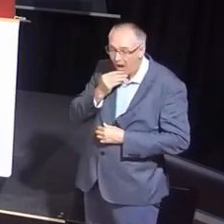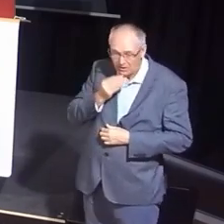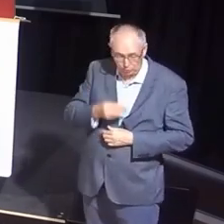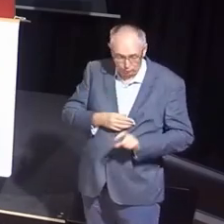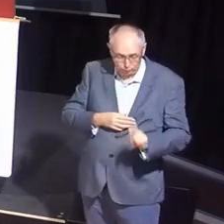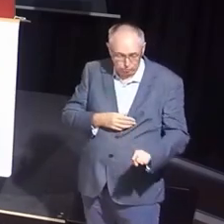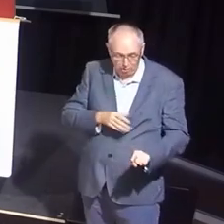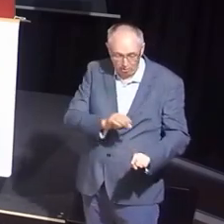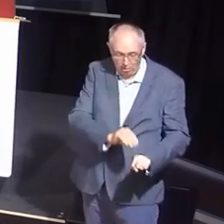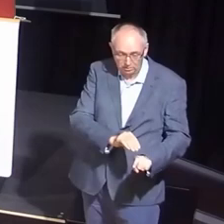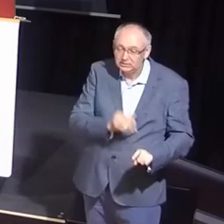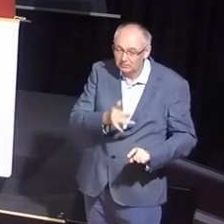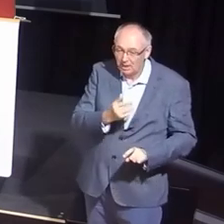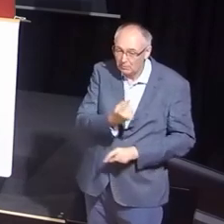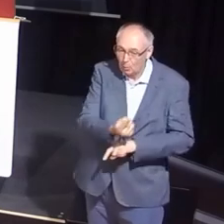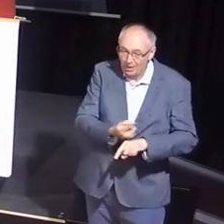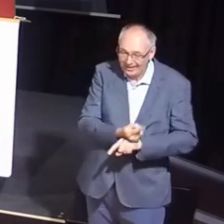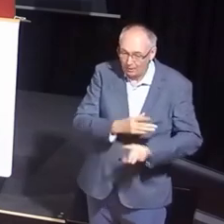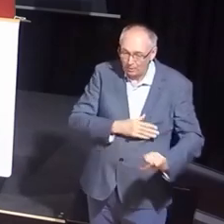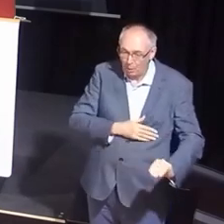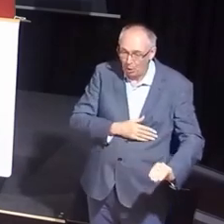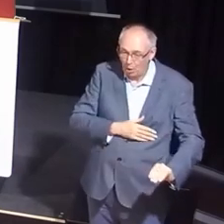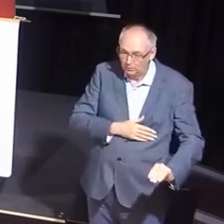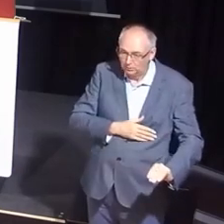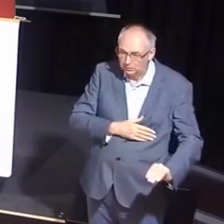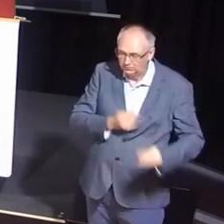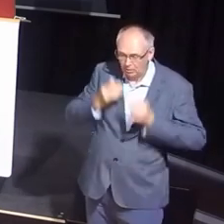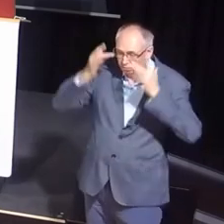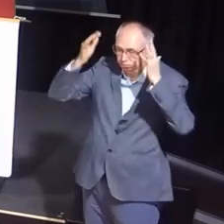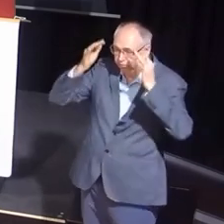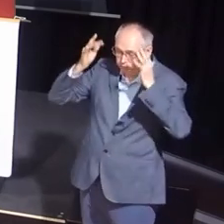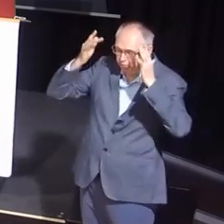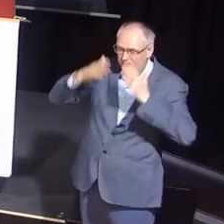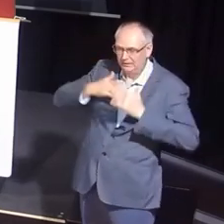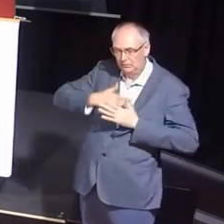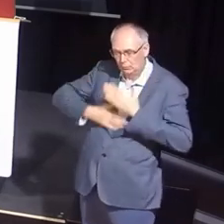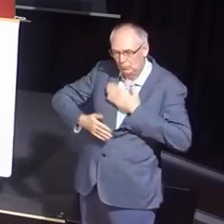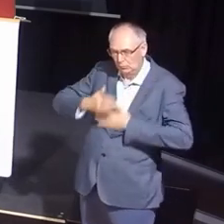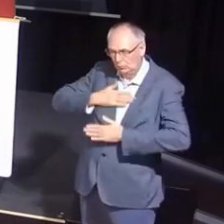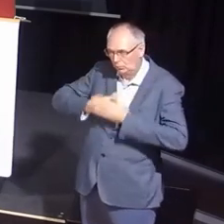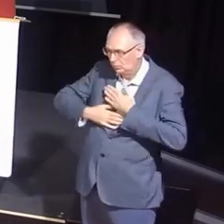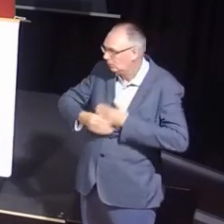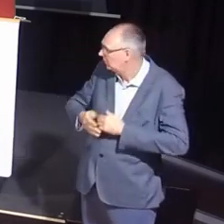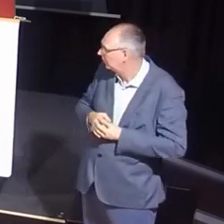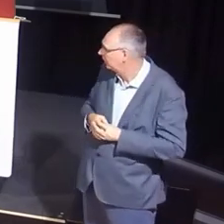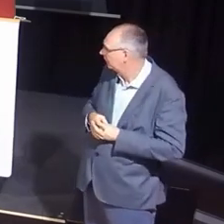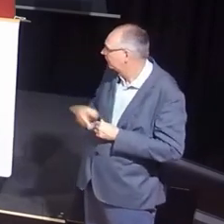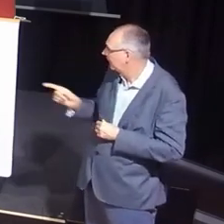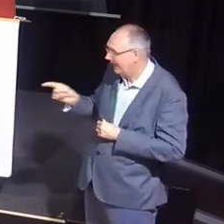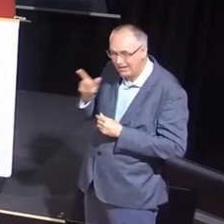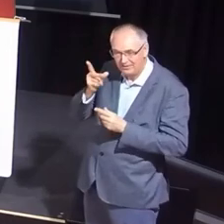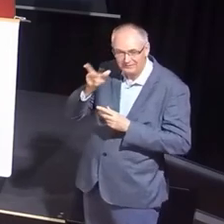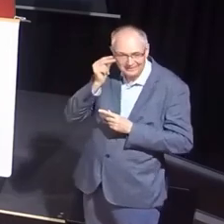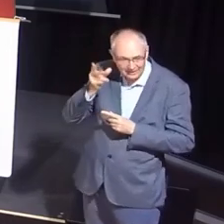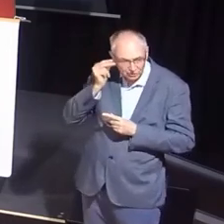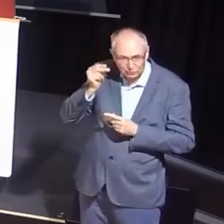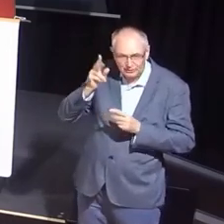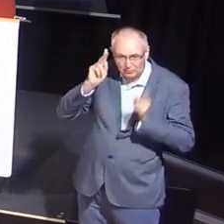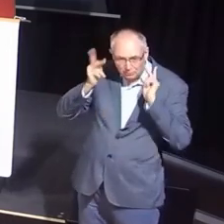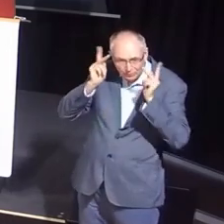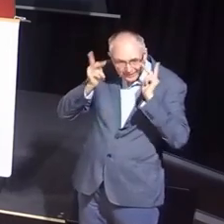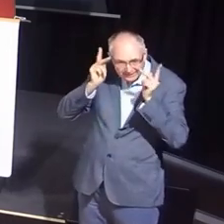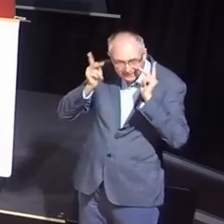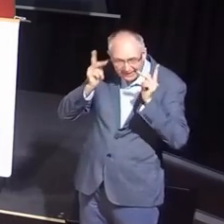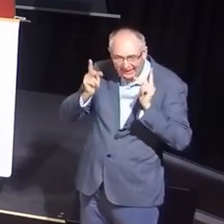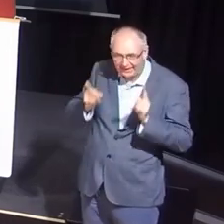to decompress. Mm-hmm. Yep. Now that resonates a lot with me as well, where, you know, sensory processing disorder or something else that, you know, I